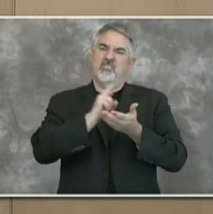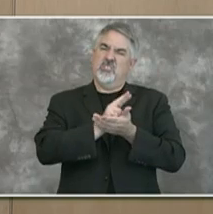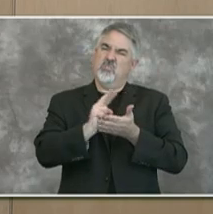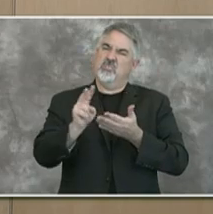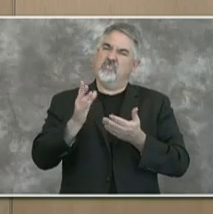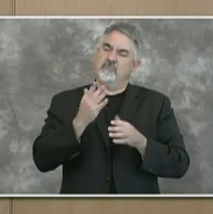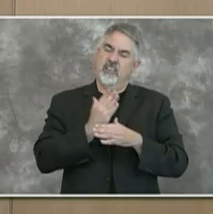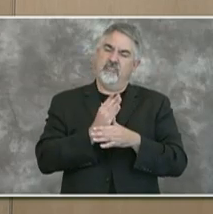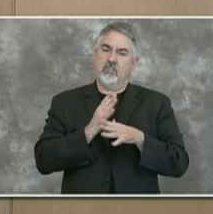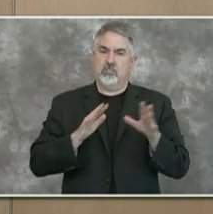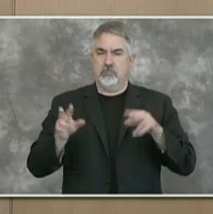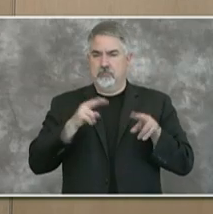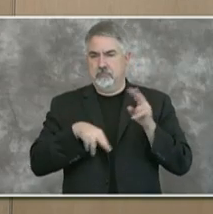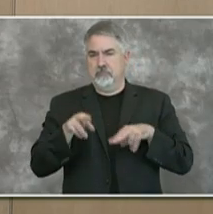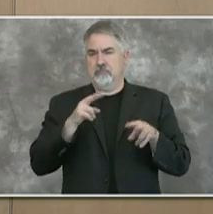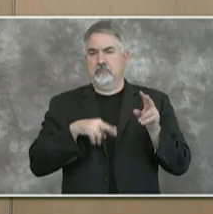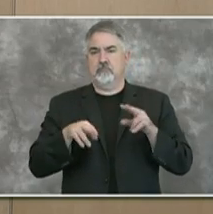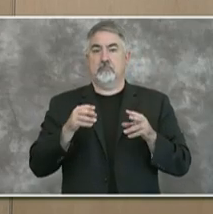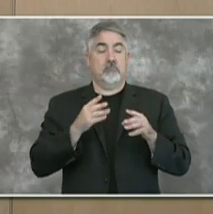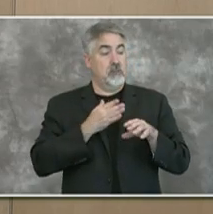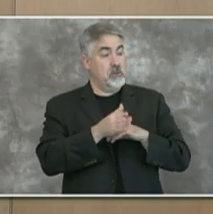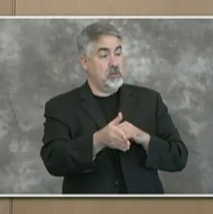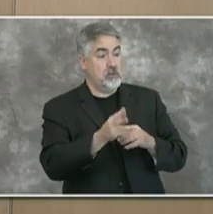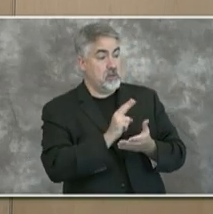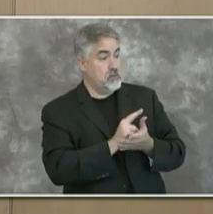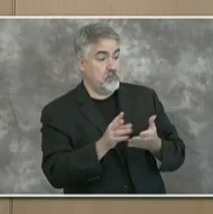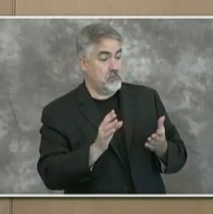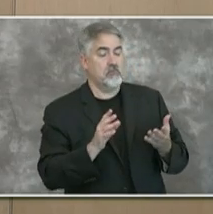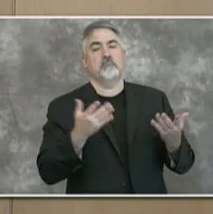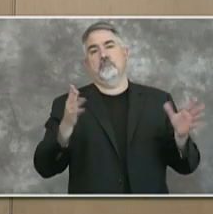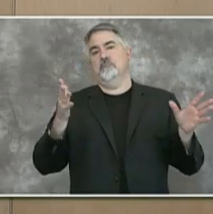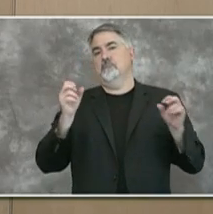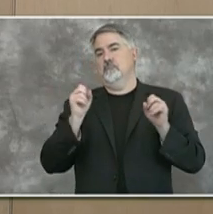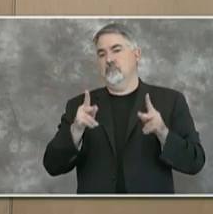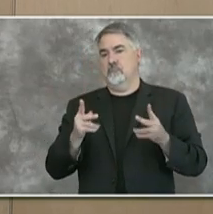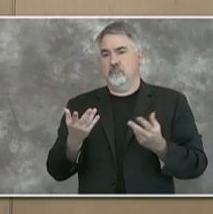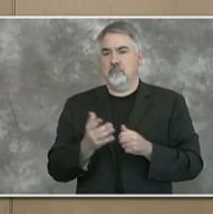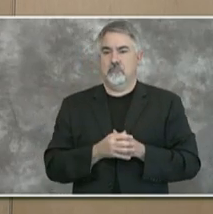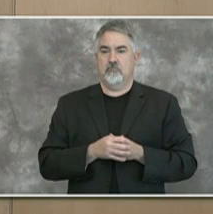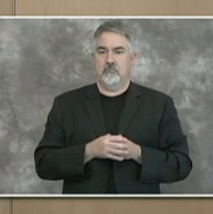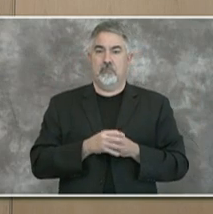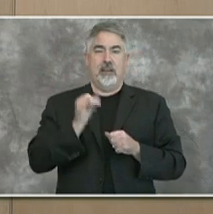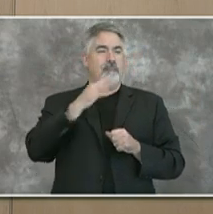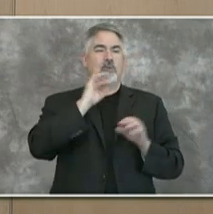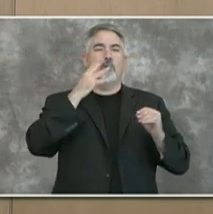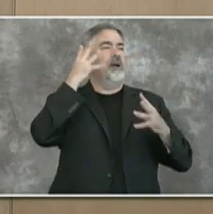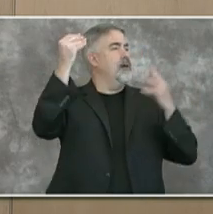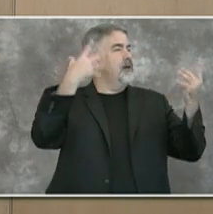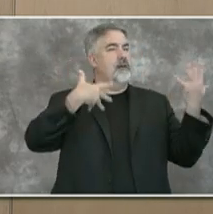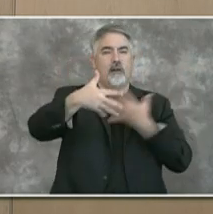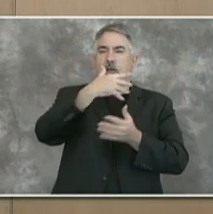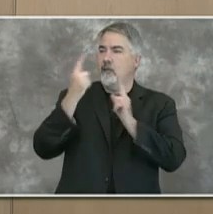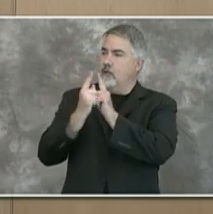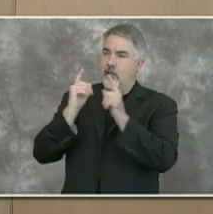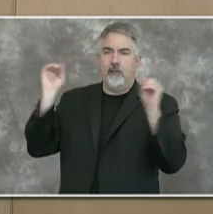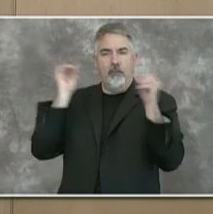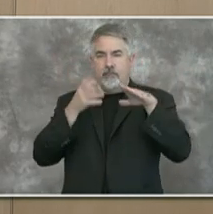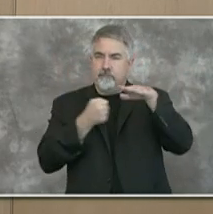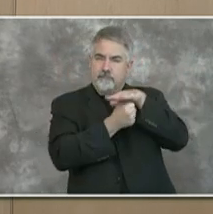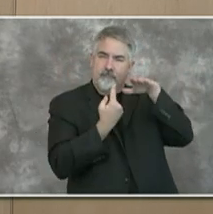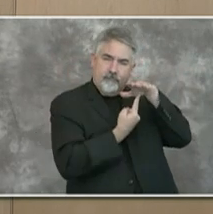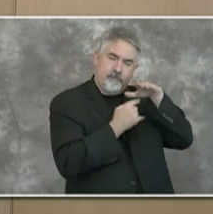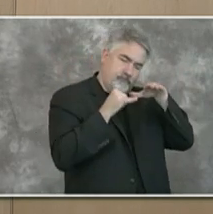given facility is over. Now, once more, I want to thank all of you, including the